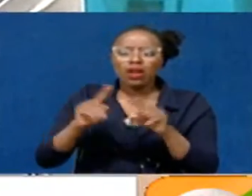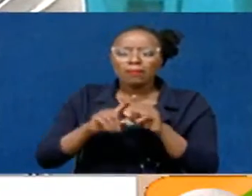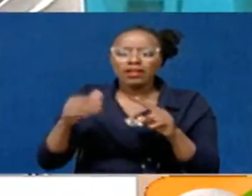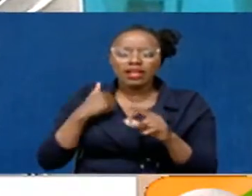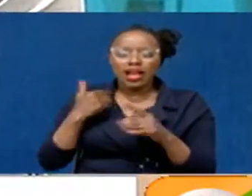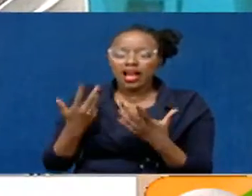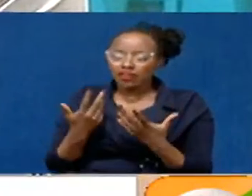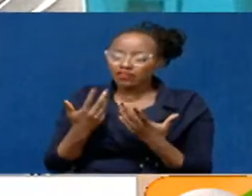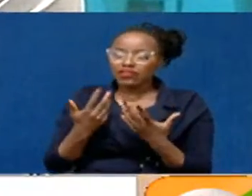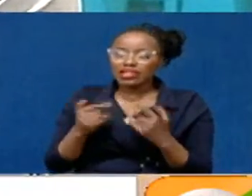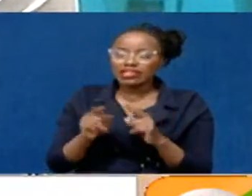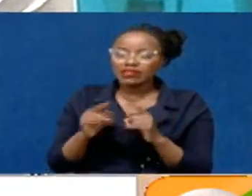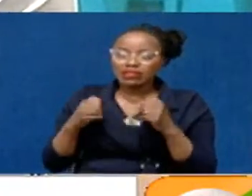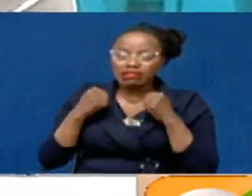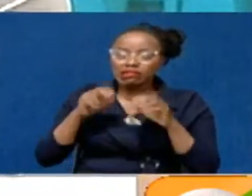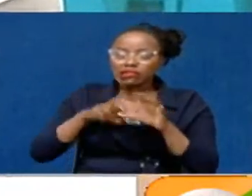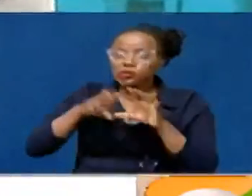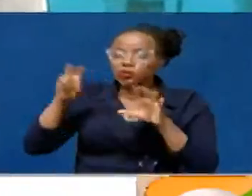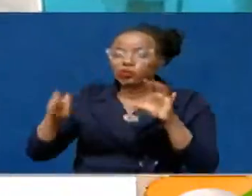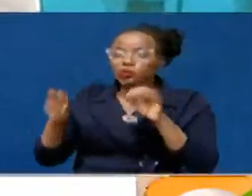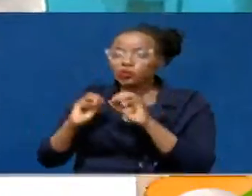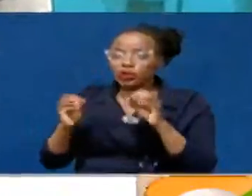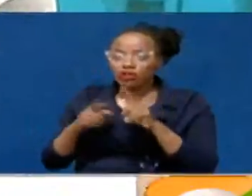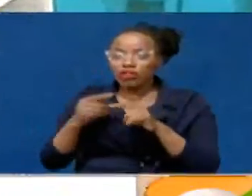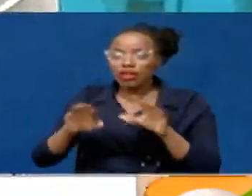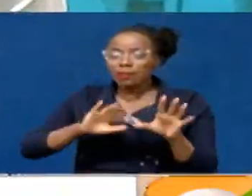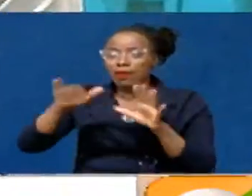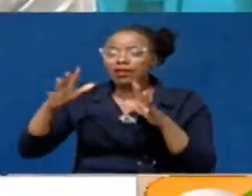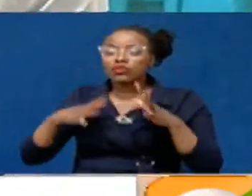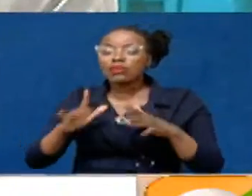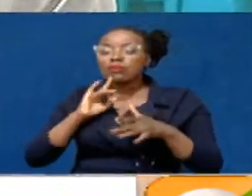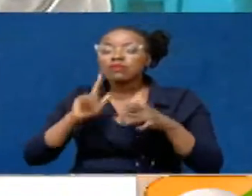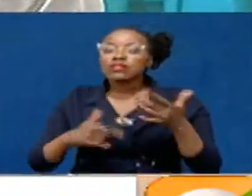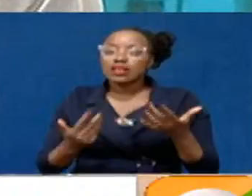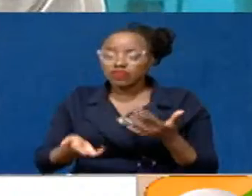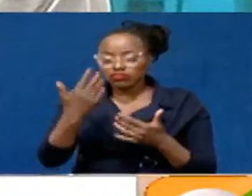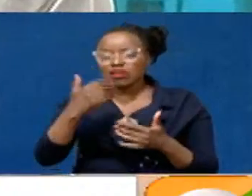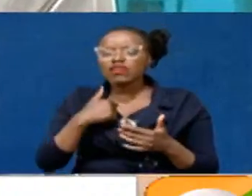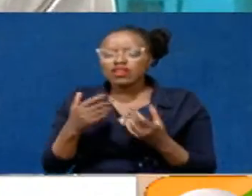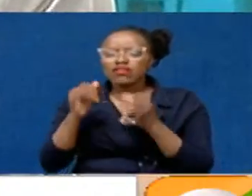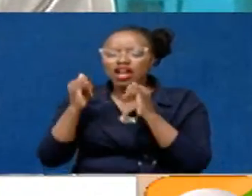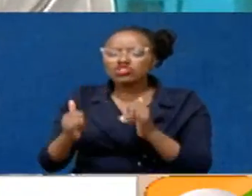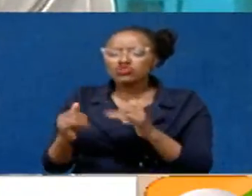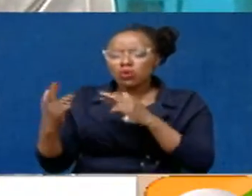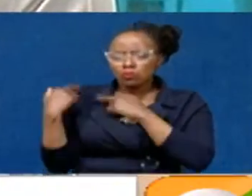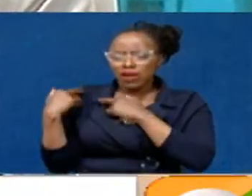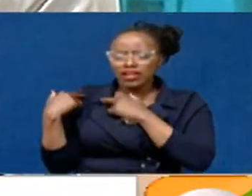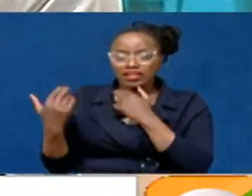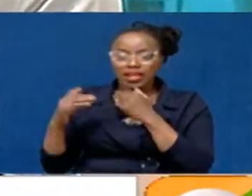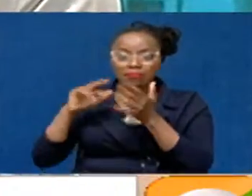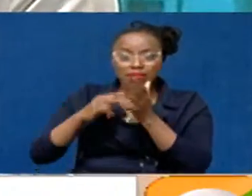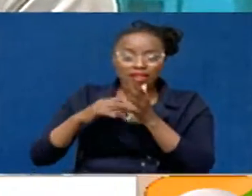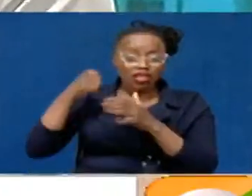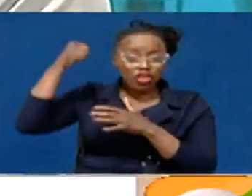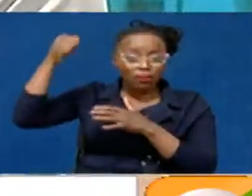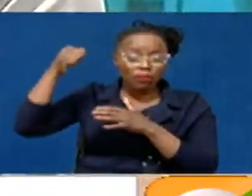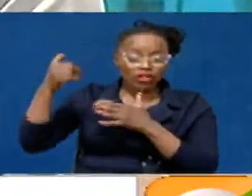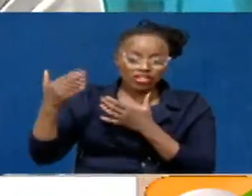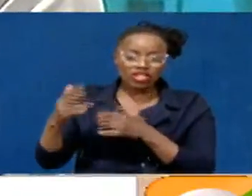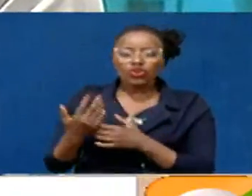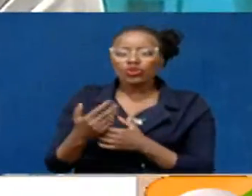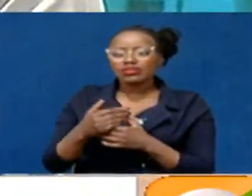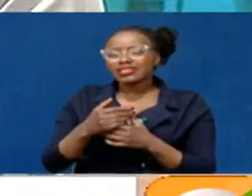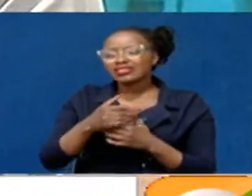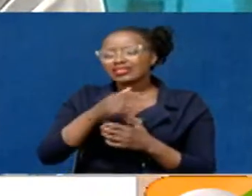don't have the courage to leave the party and go back to the people and say, hey, give me a fresh mandate. So the political hypocrisy